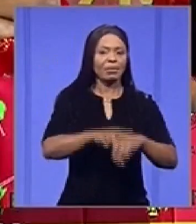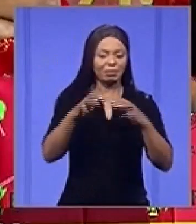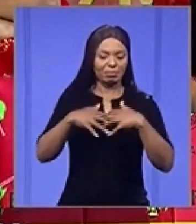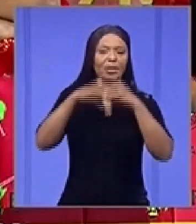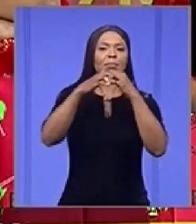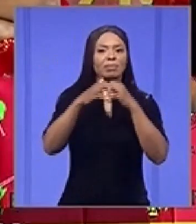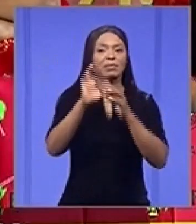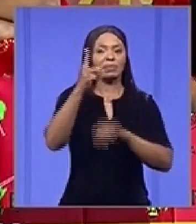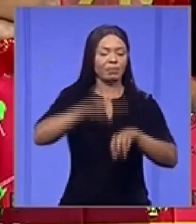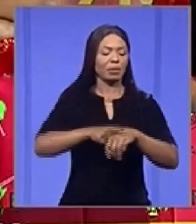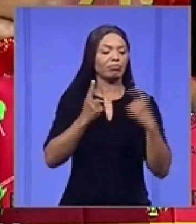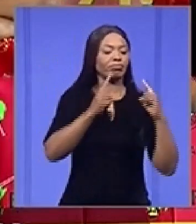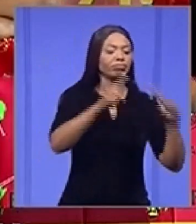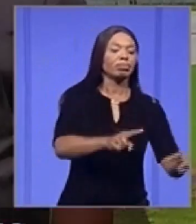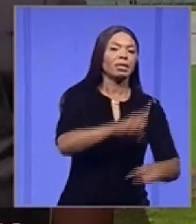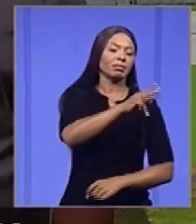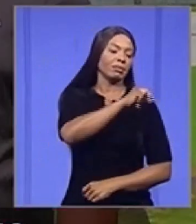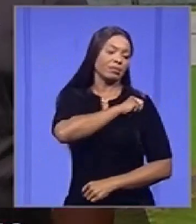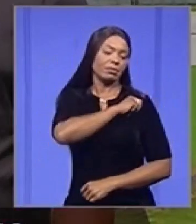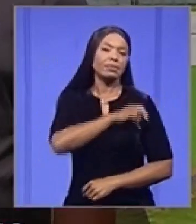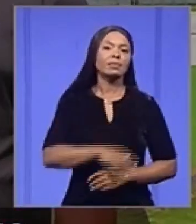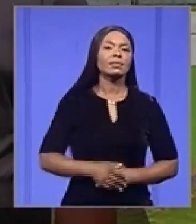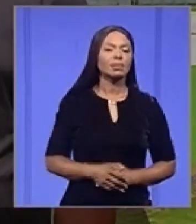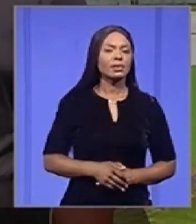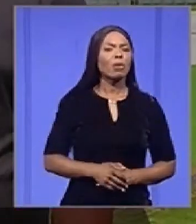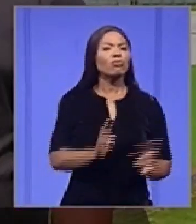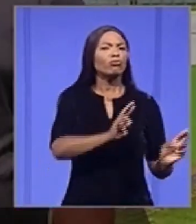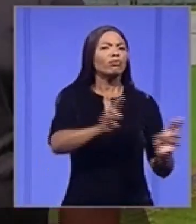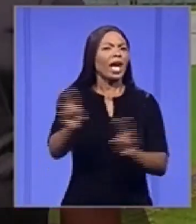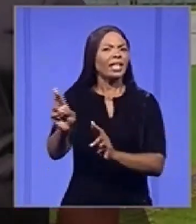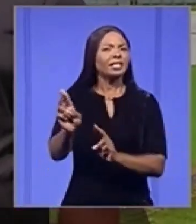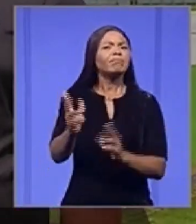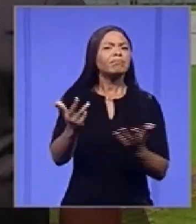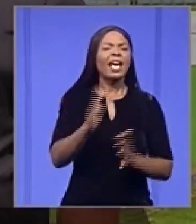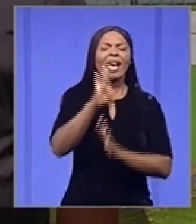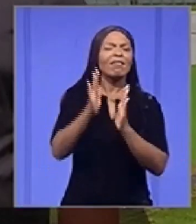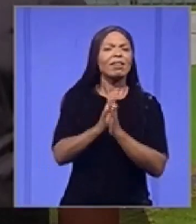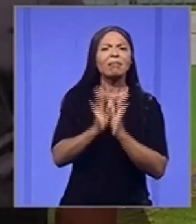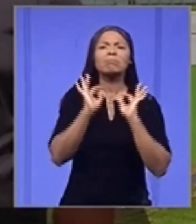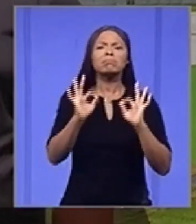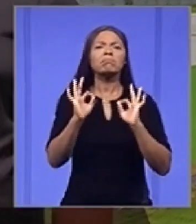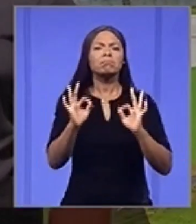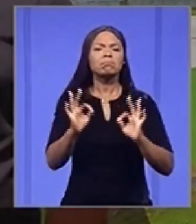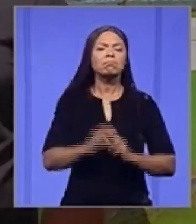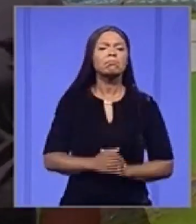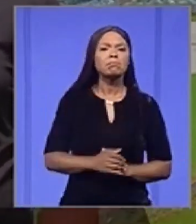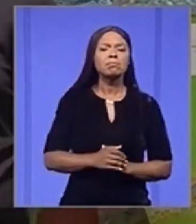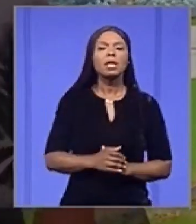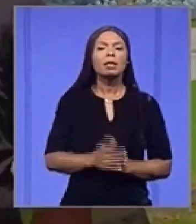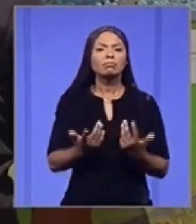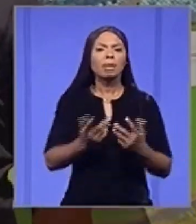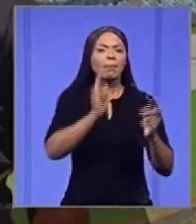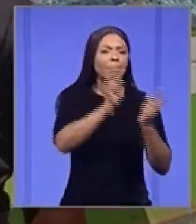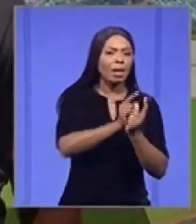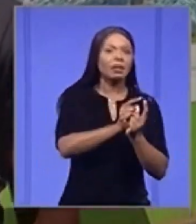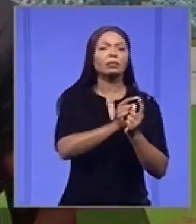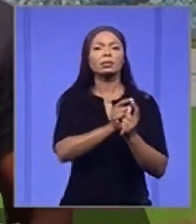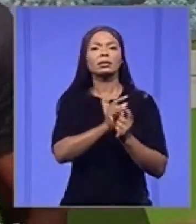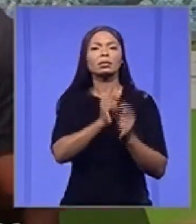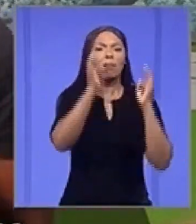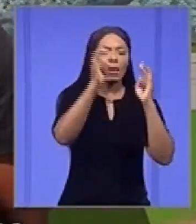tlhamilwe. Logistically, we are fine. We are ready. We met all the bus operators and we met